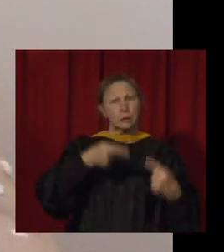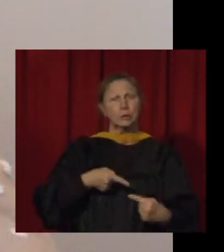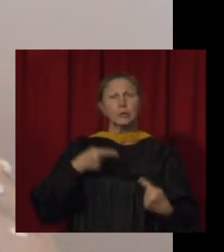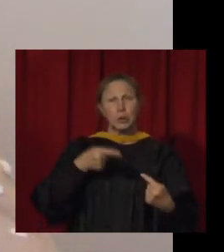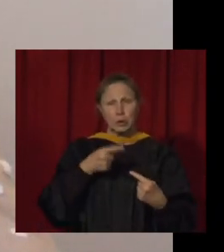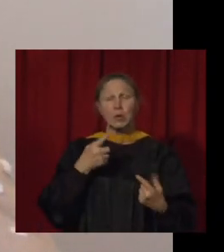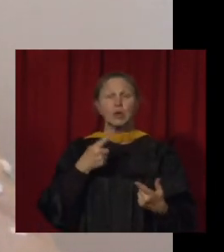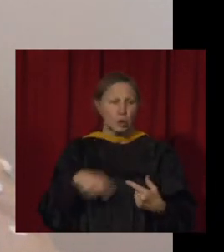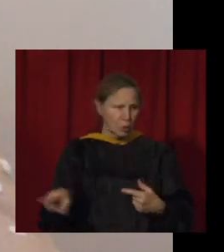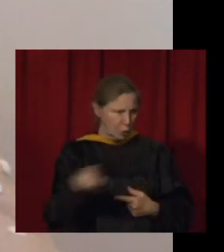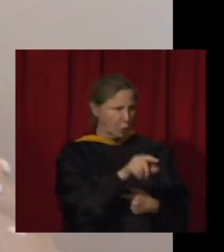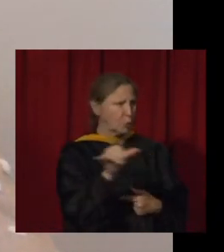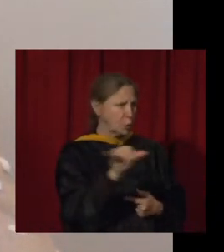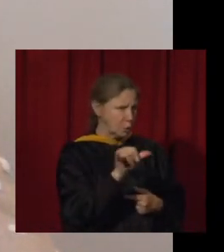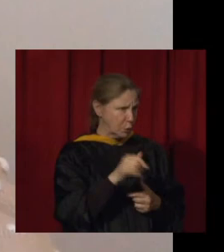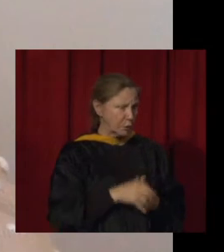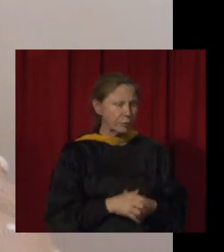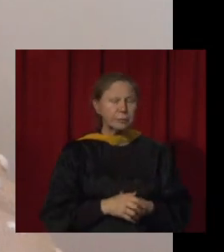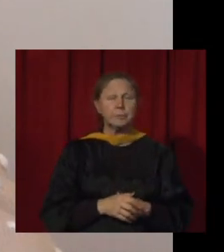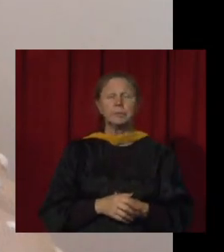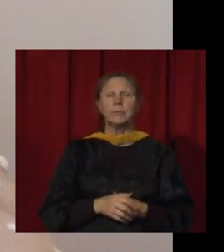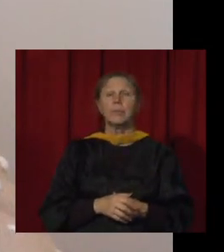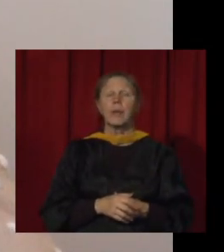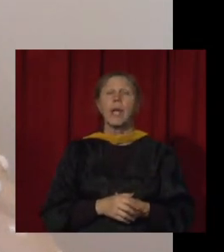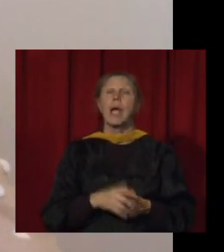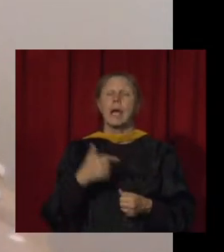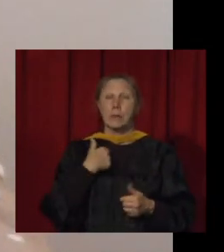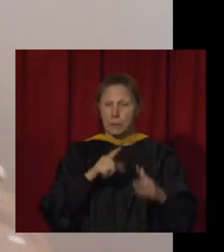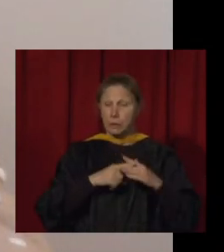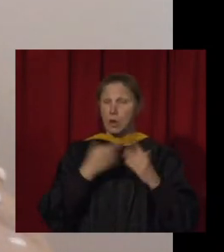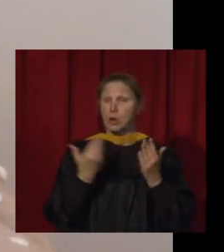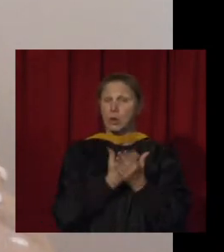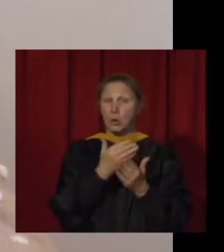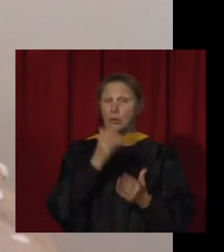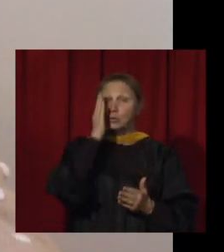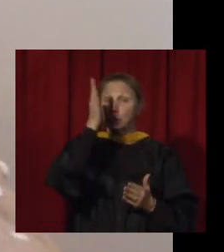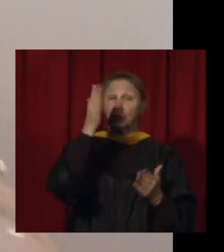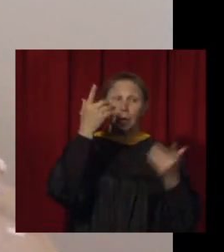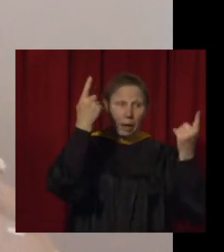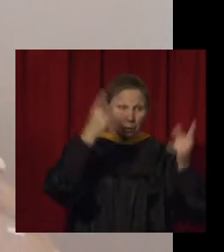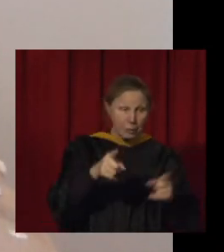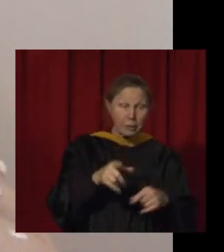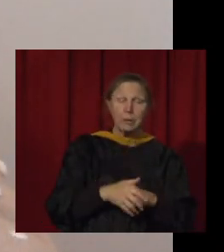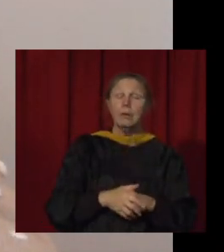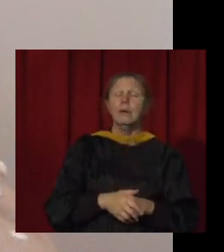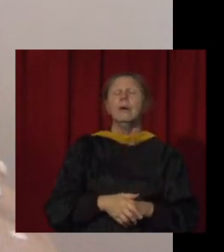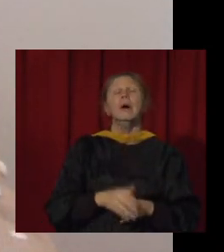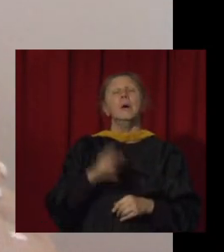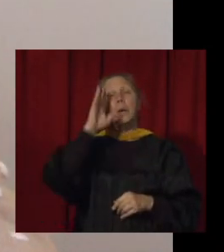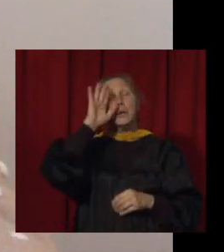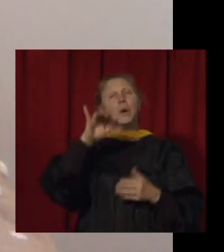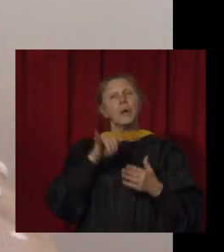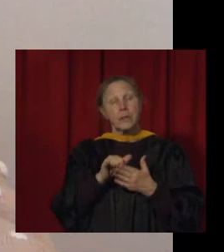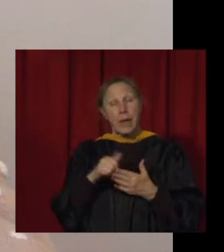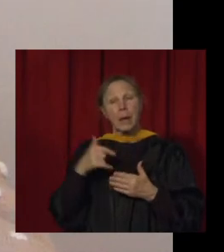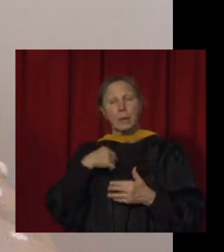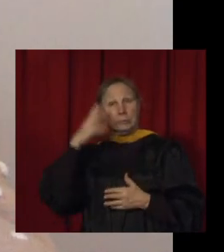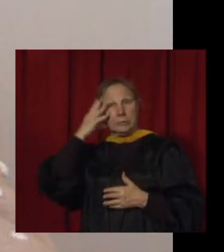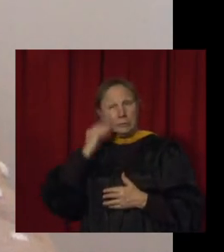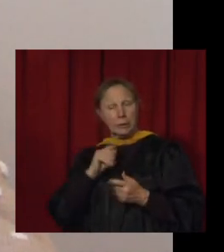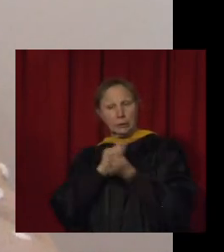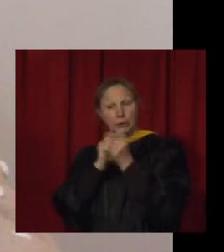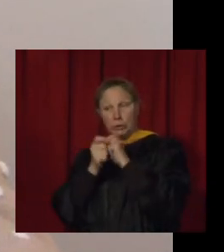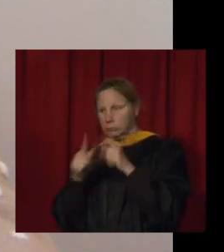and I'm sure many of you have too. As we embark on our future endeavors, it is important to note that we have all gone through so